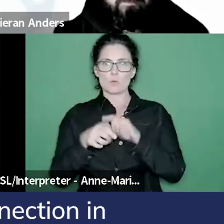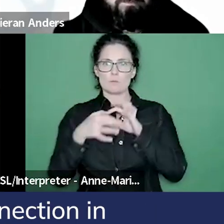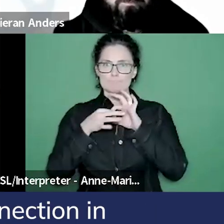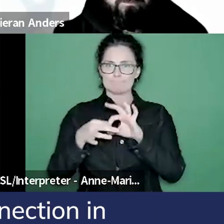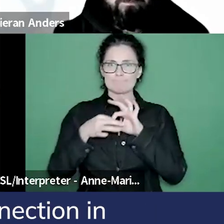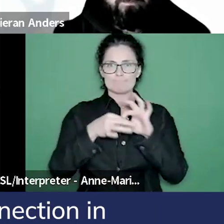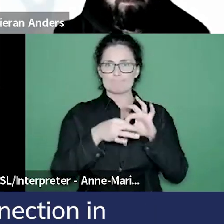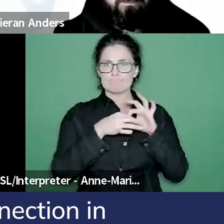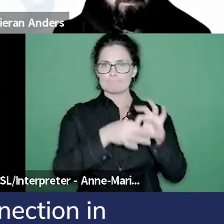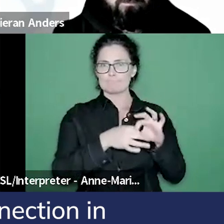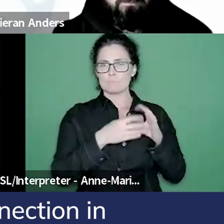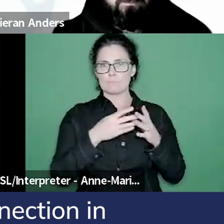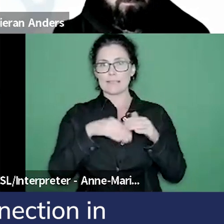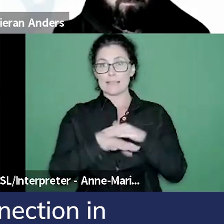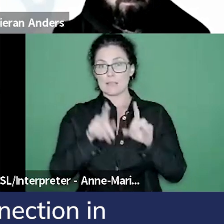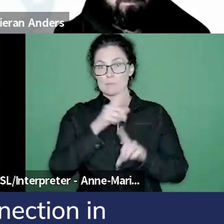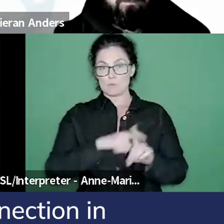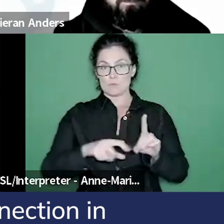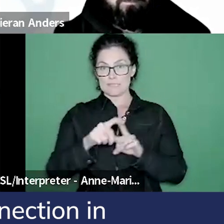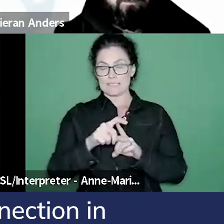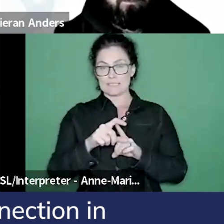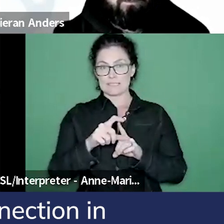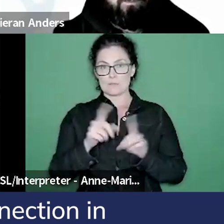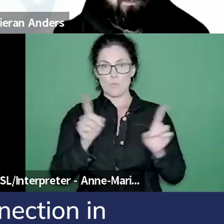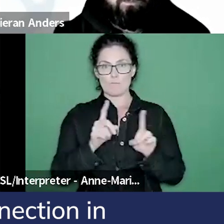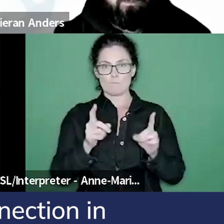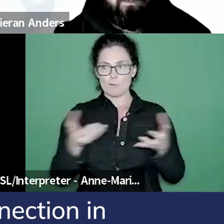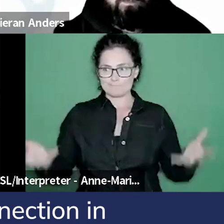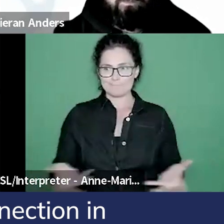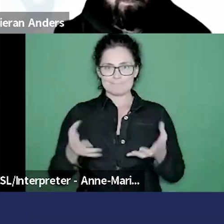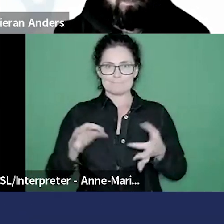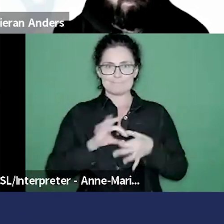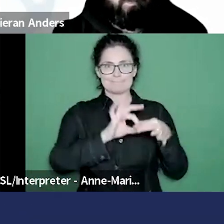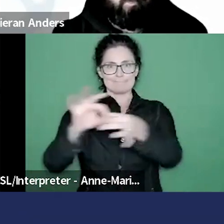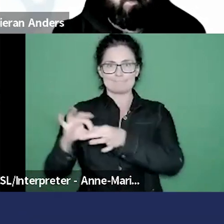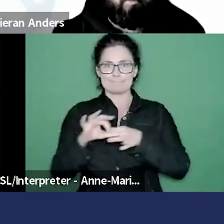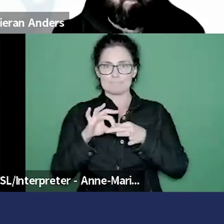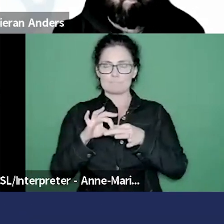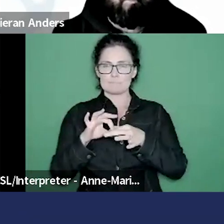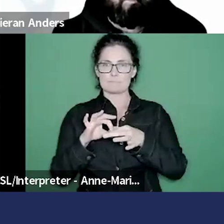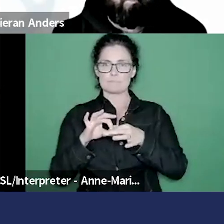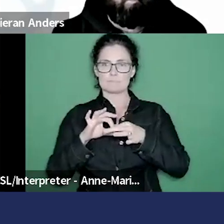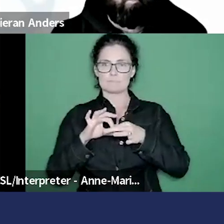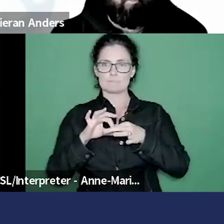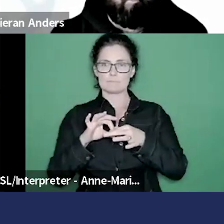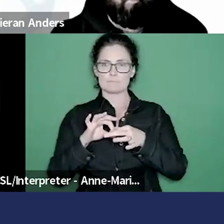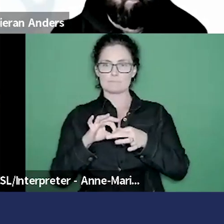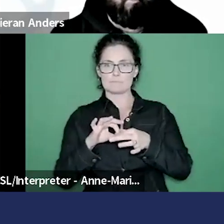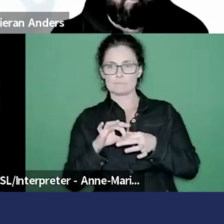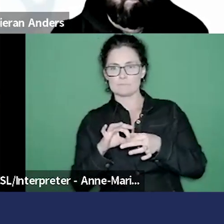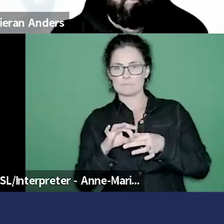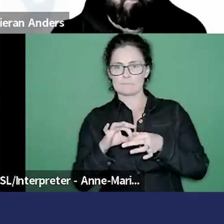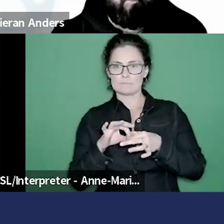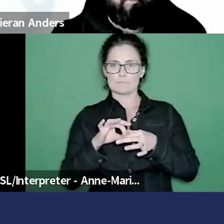developing connection in communities to help foster unity, and a sort of